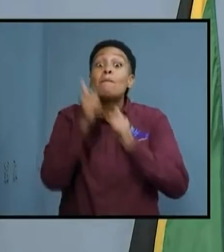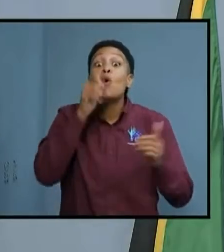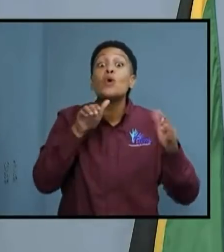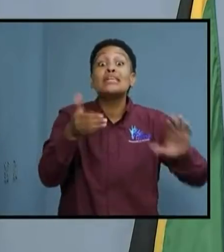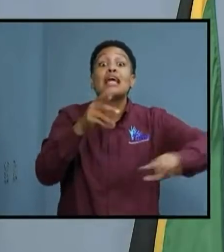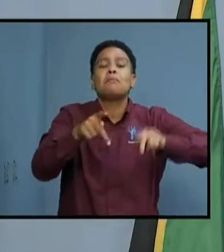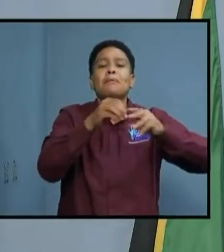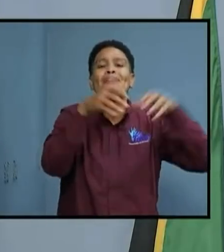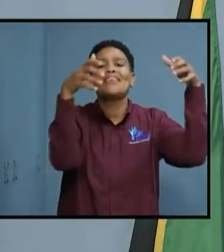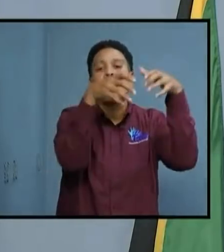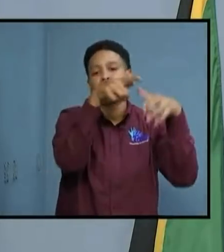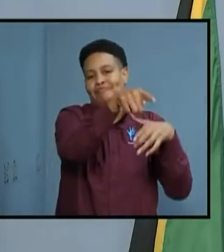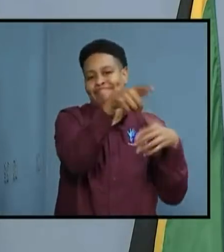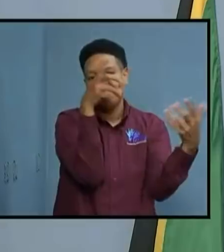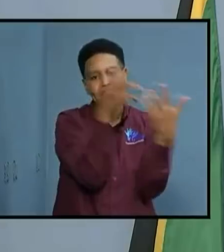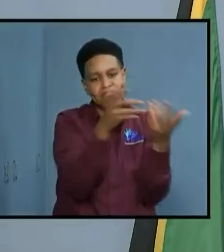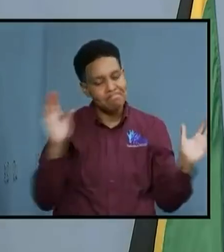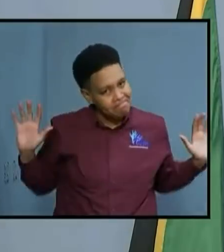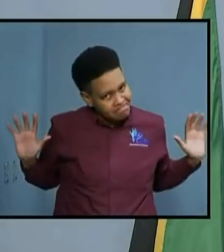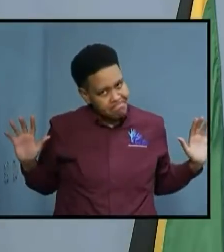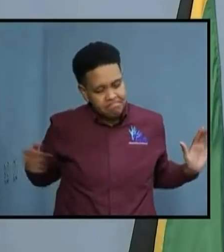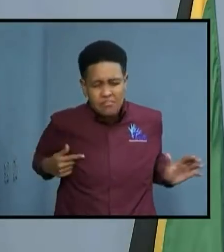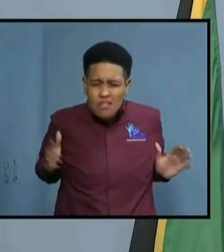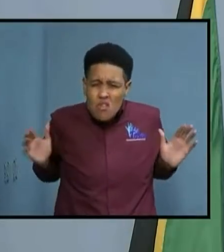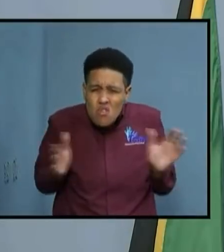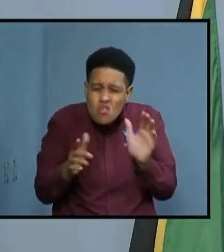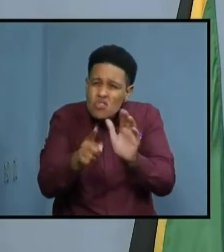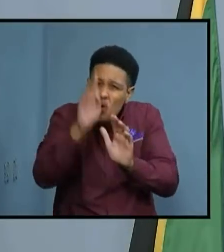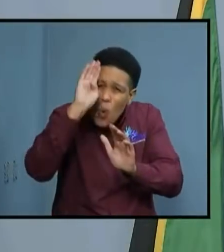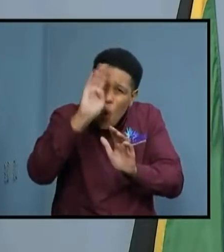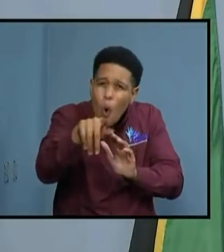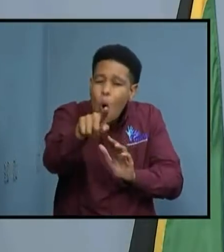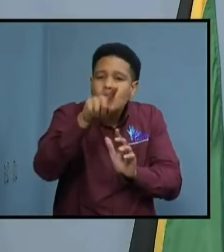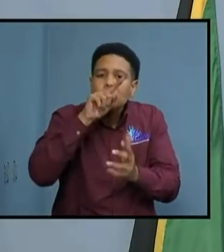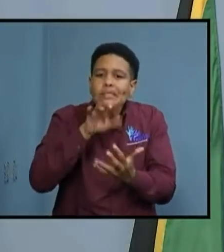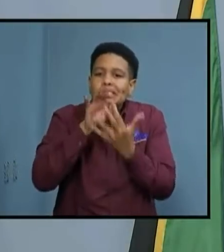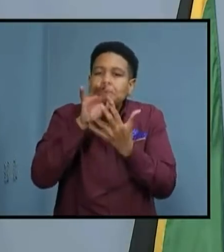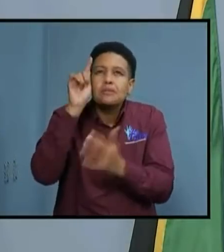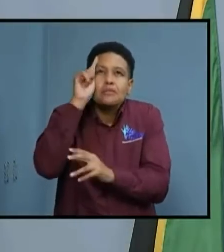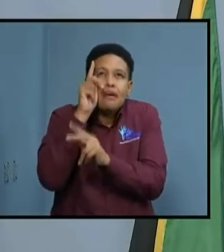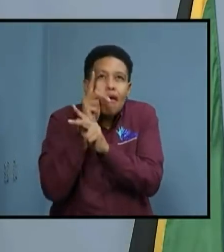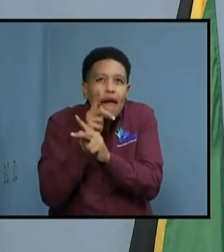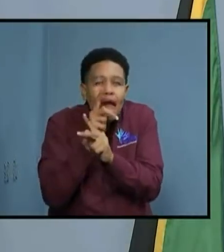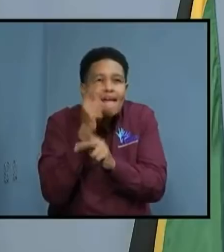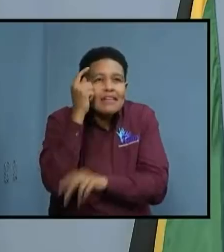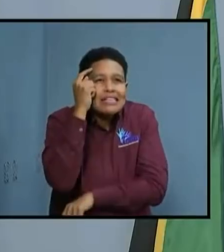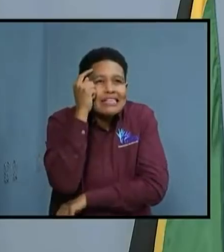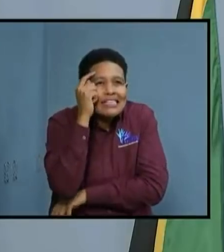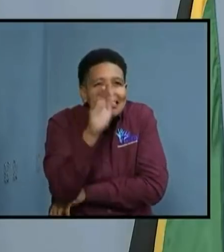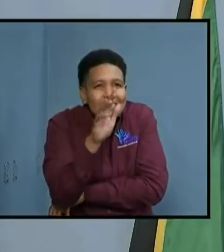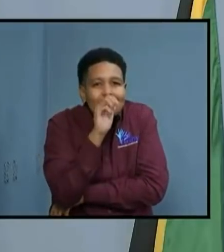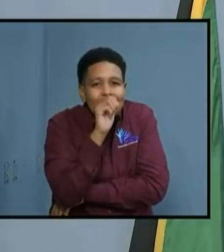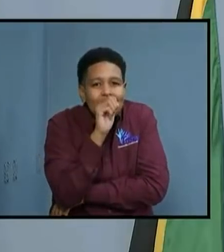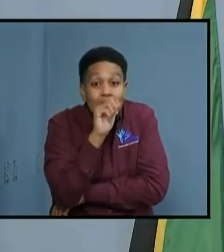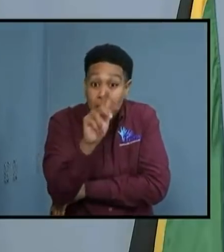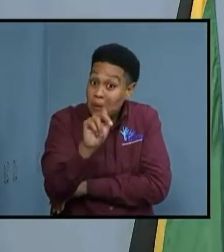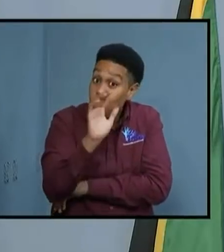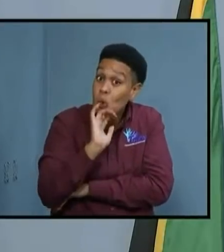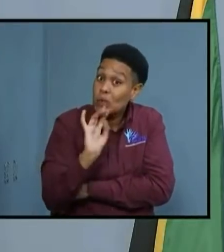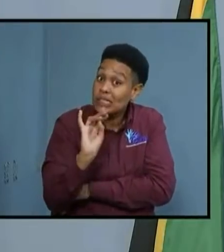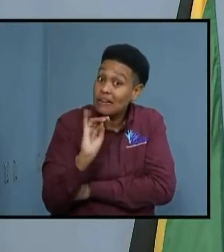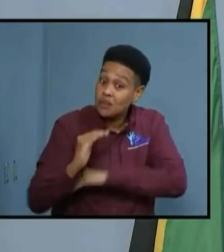I'm imploring everyone to be especially careful. Persons 70 years and